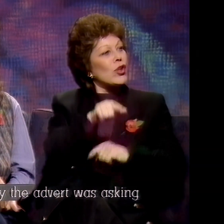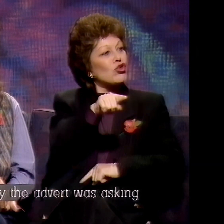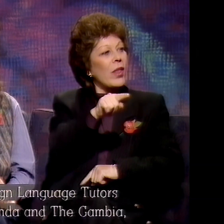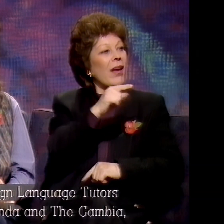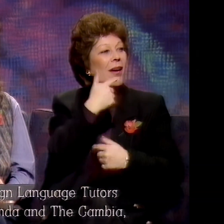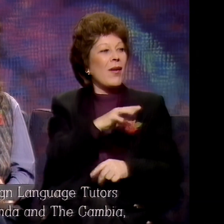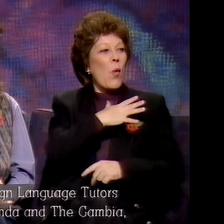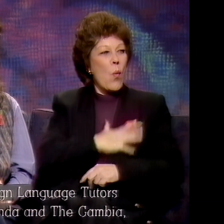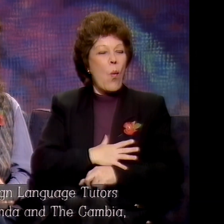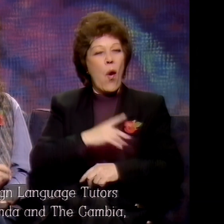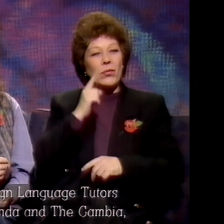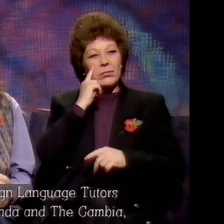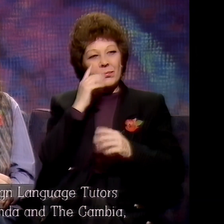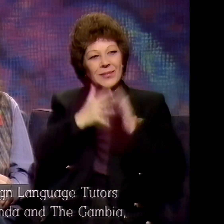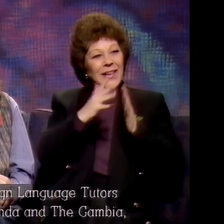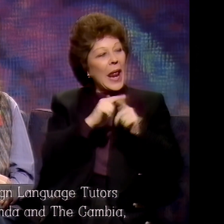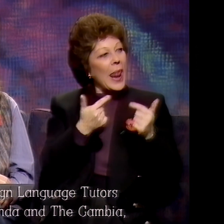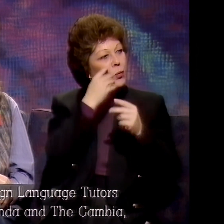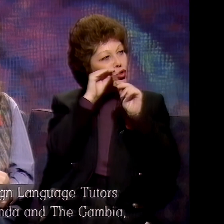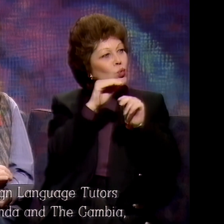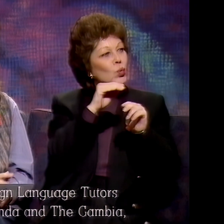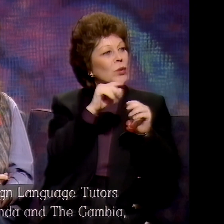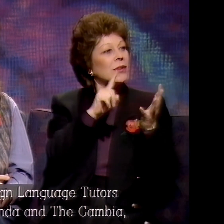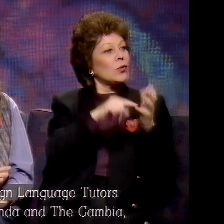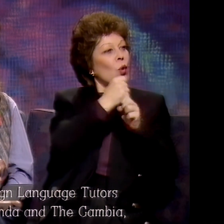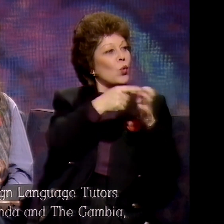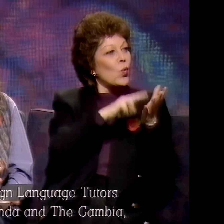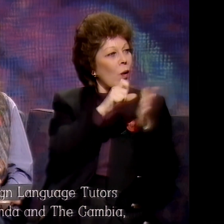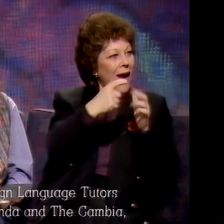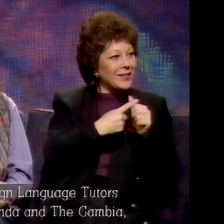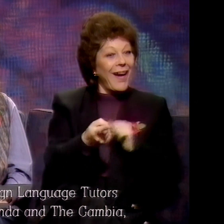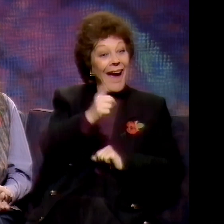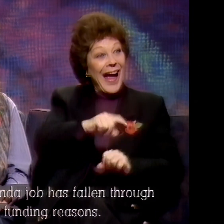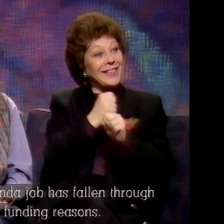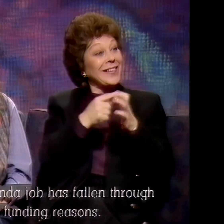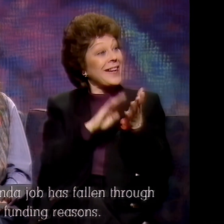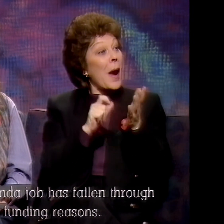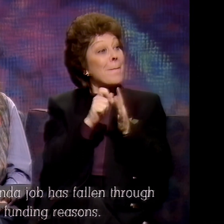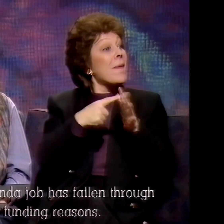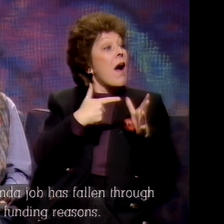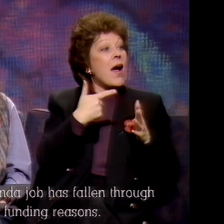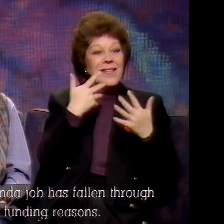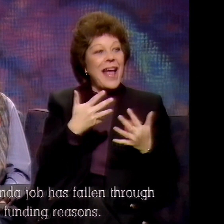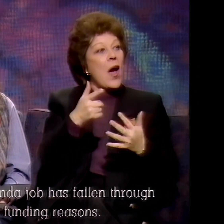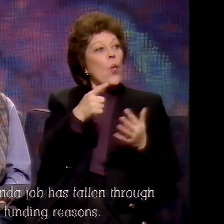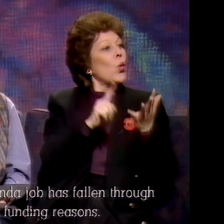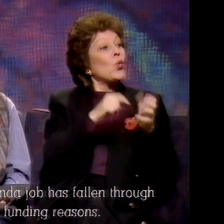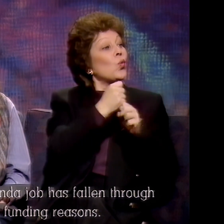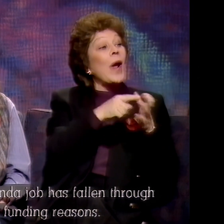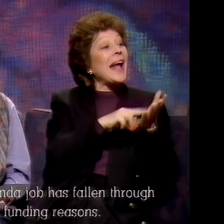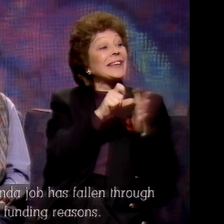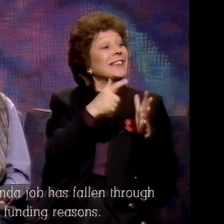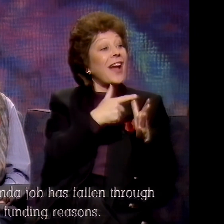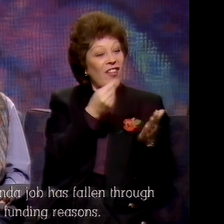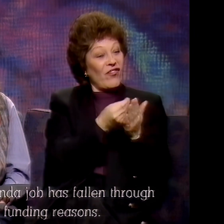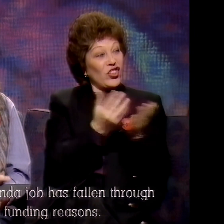tutors in Uganda and The Gambia, but the job in Uganda has now fallen through for funding reasons, which is really quite common with VSO